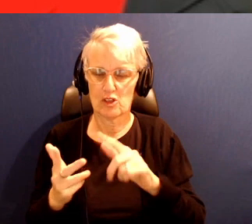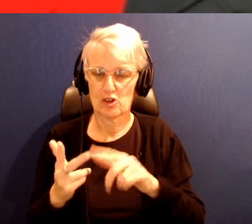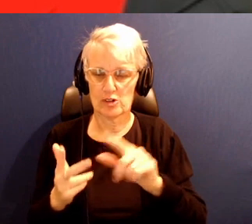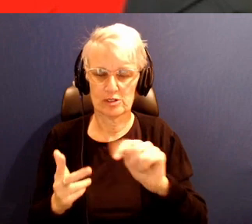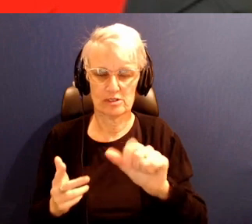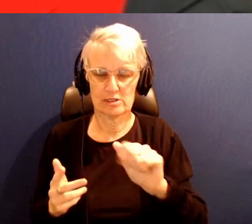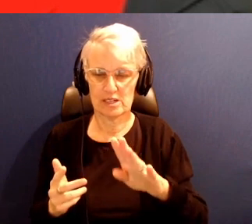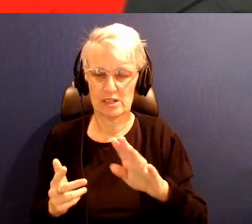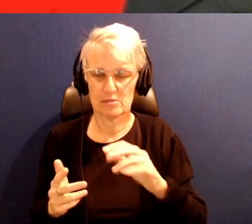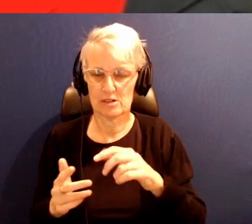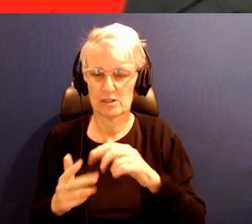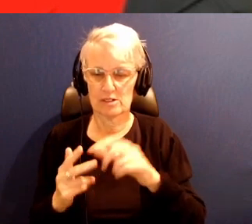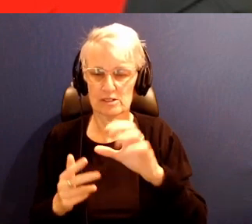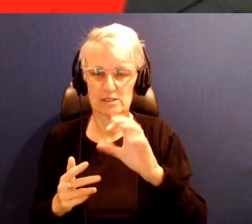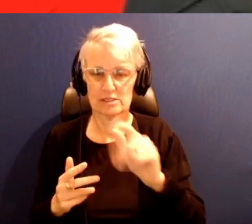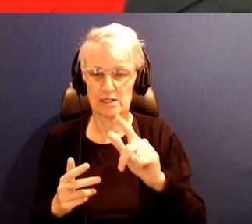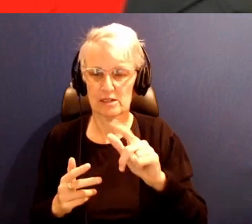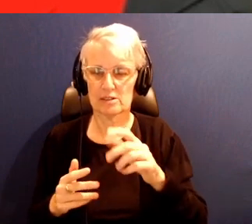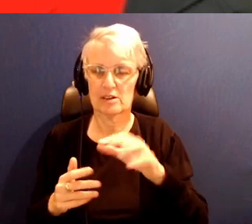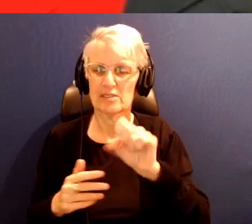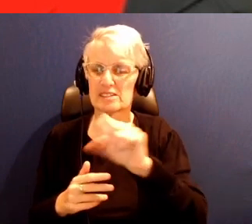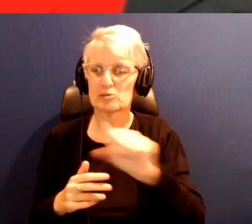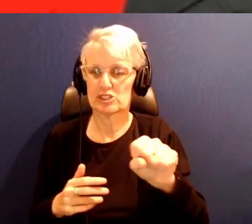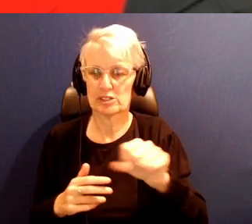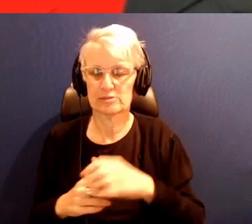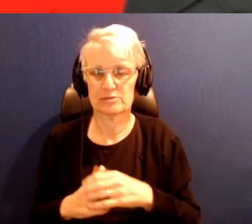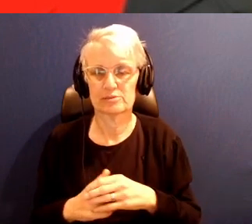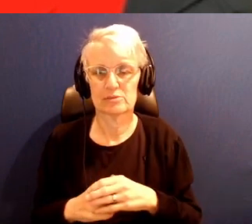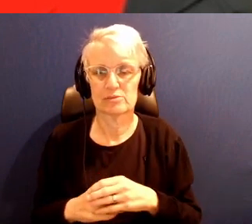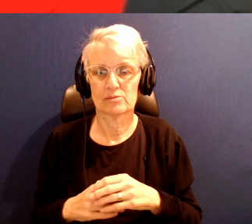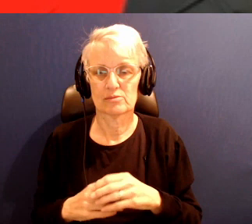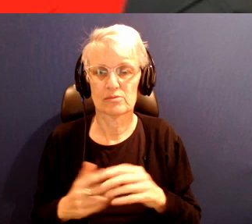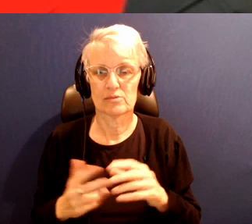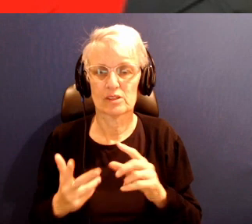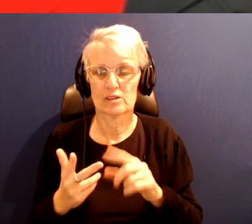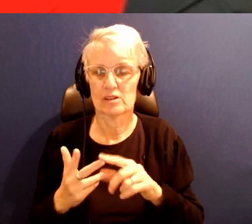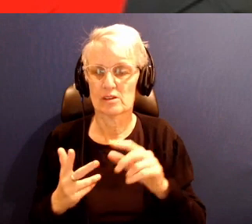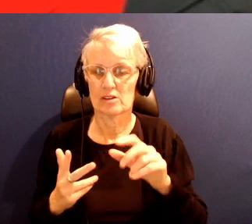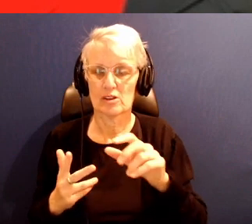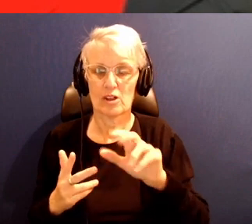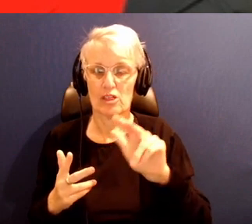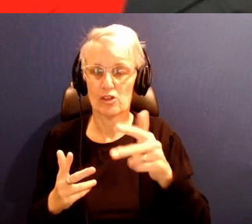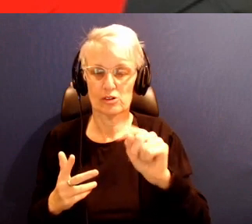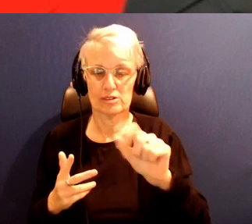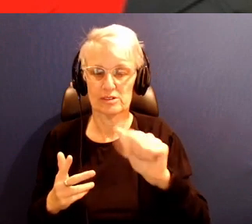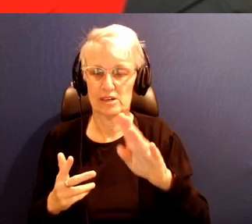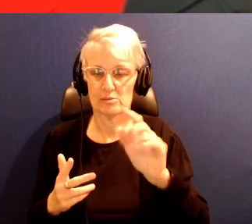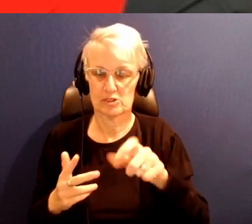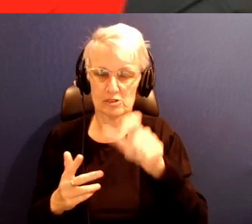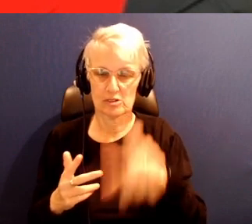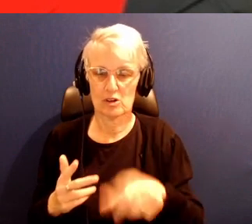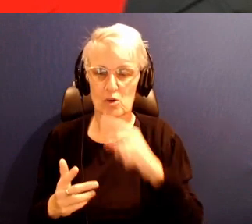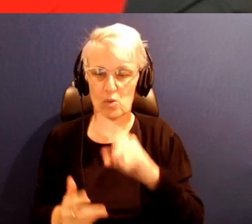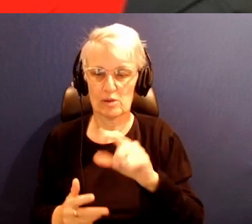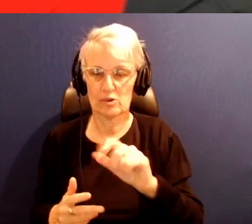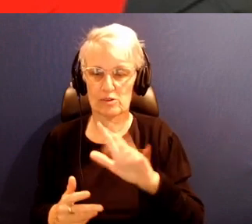the third tab of the Excel budget spreadsheet. The total from the third tab should be reflected under the